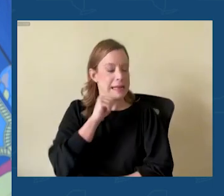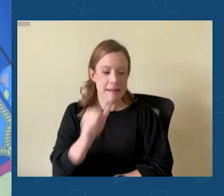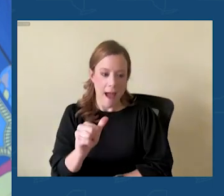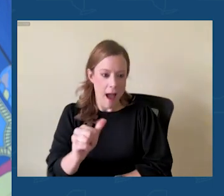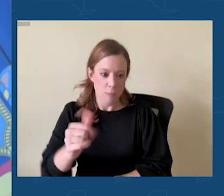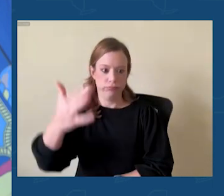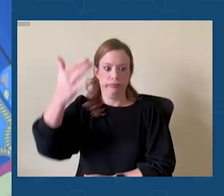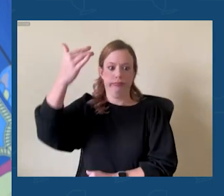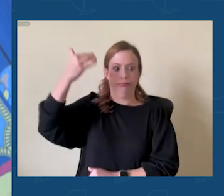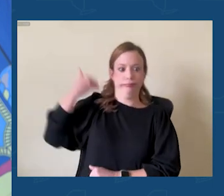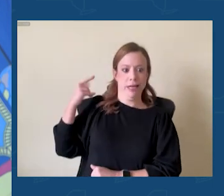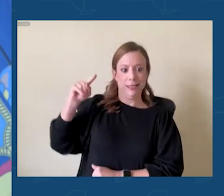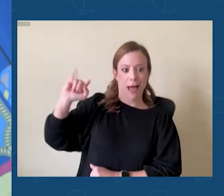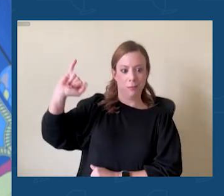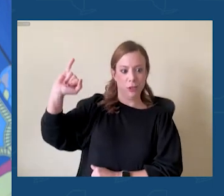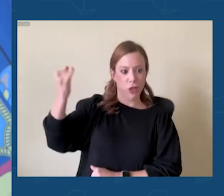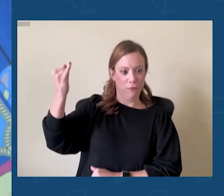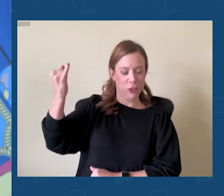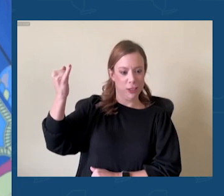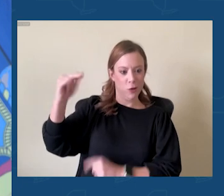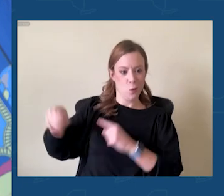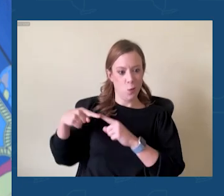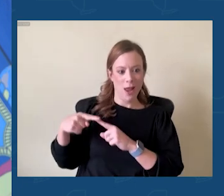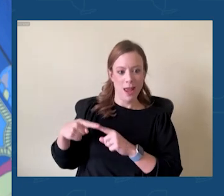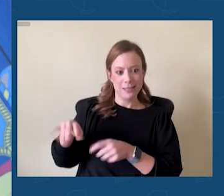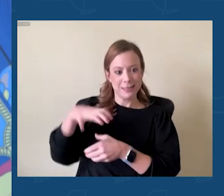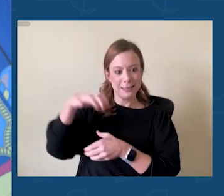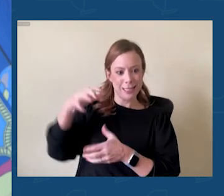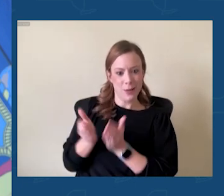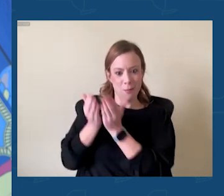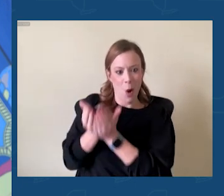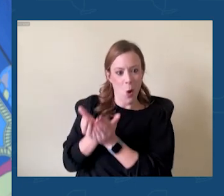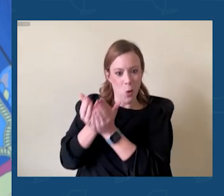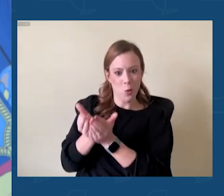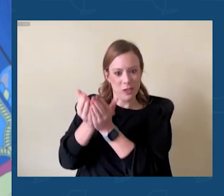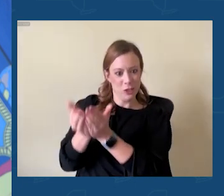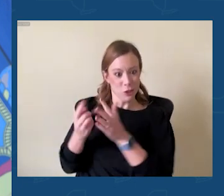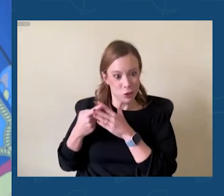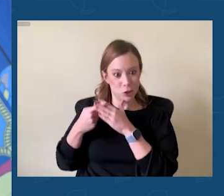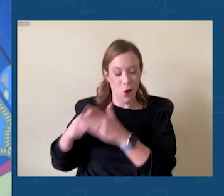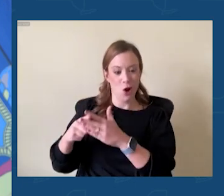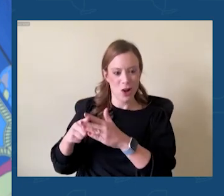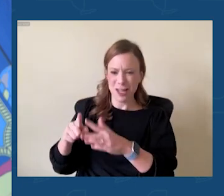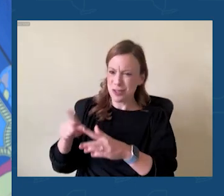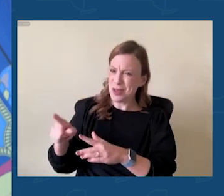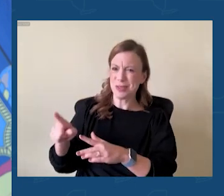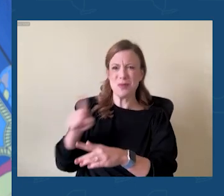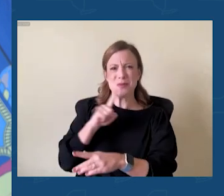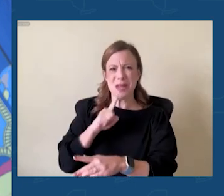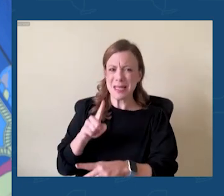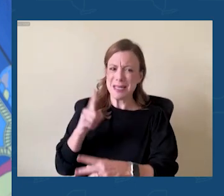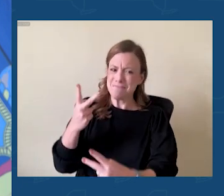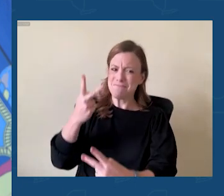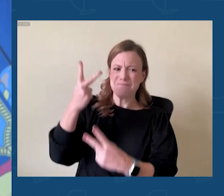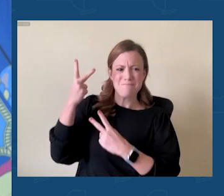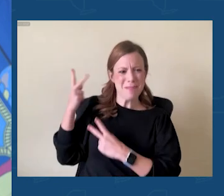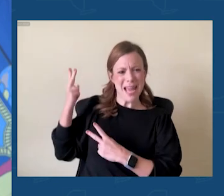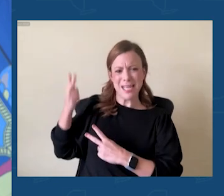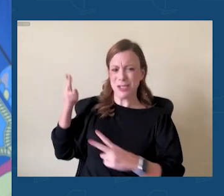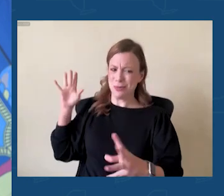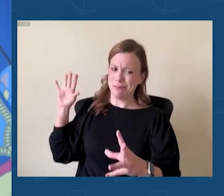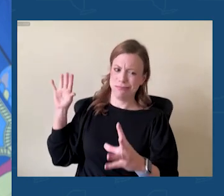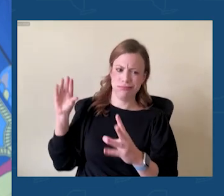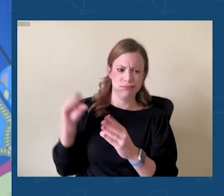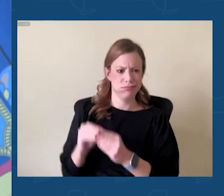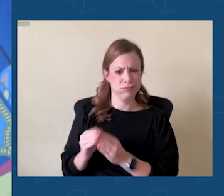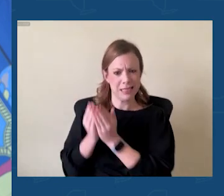and when the steamboat company started, as the mayor and I are reflecting. So there is a long history here of these boats. I've swam in this lake, I've